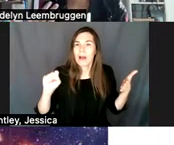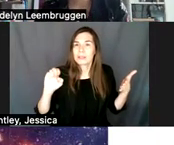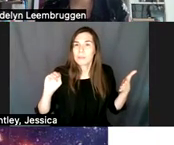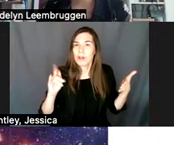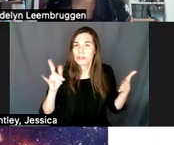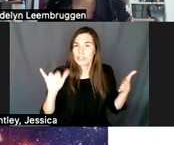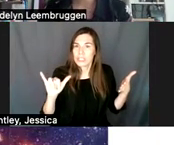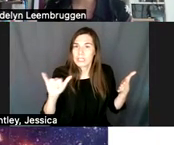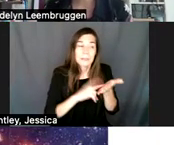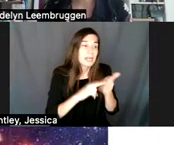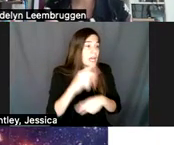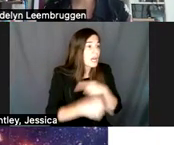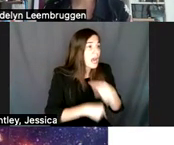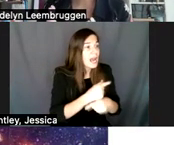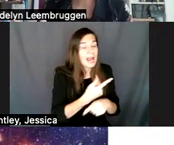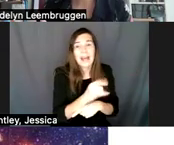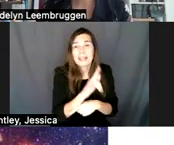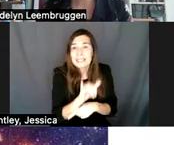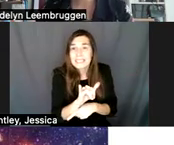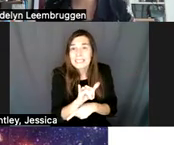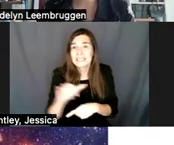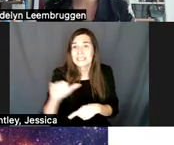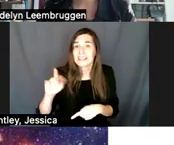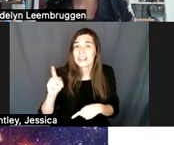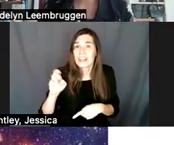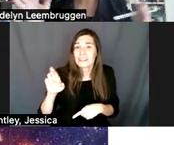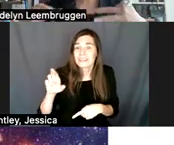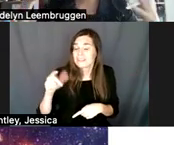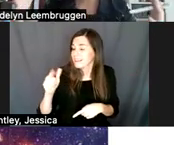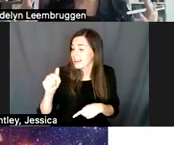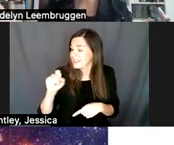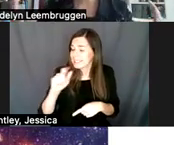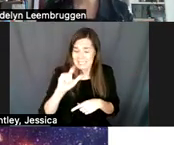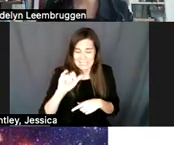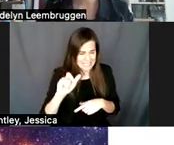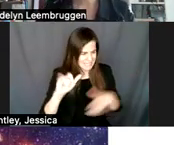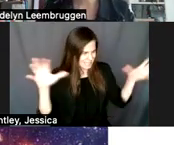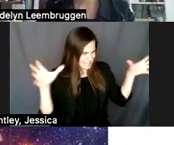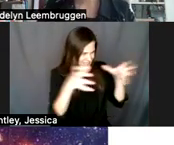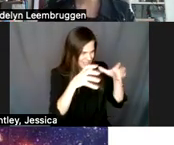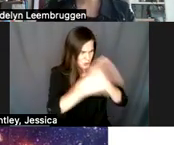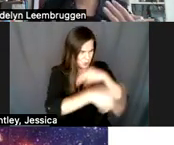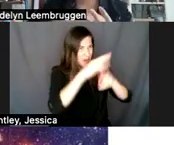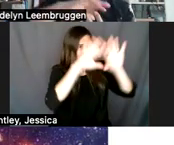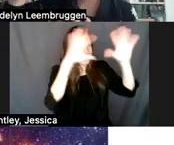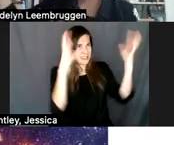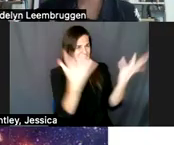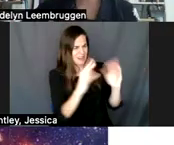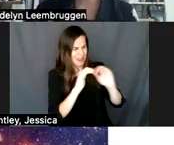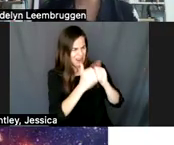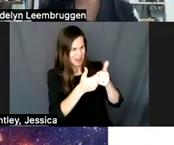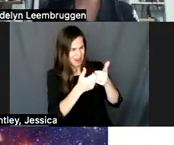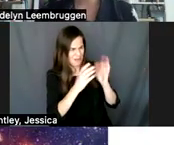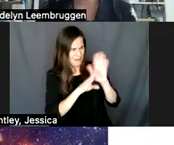how galaxies and clusters of galaxies and how the whole entire universe formed. So those are the very